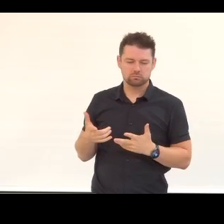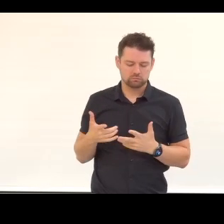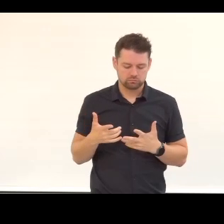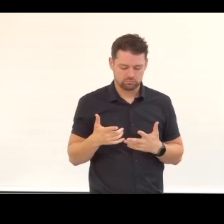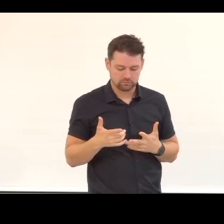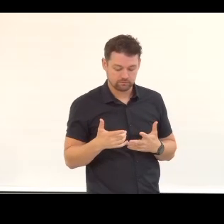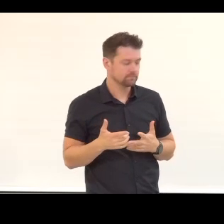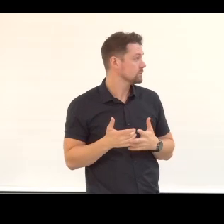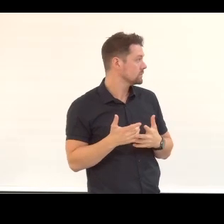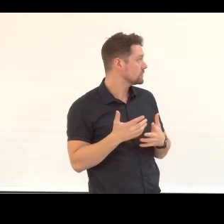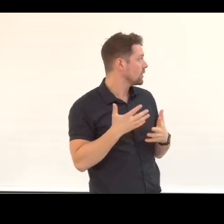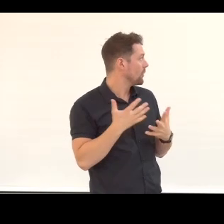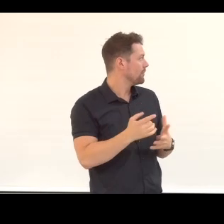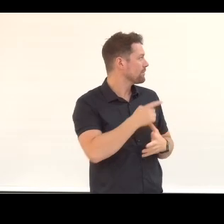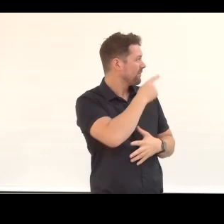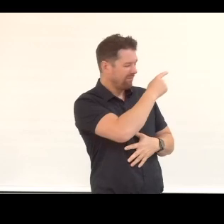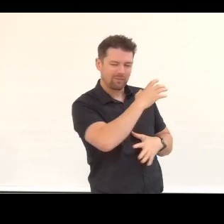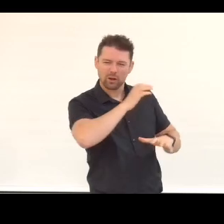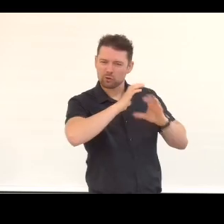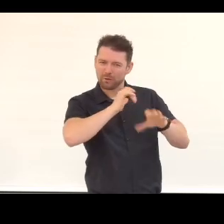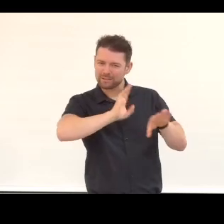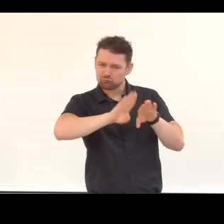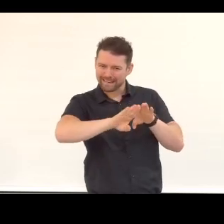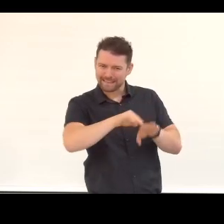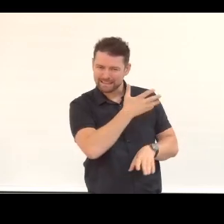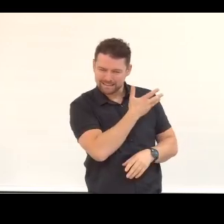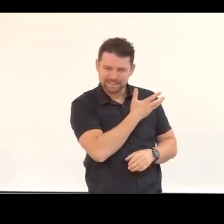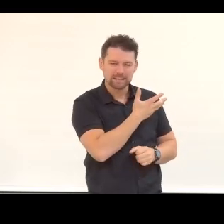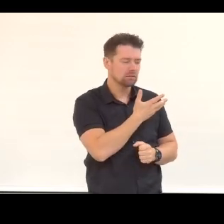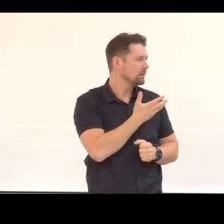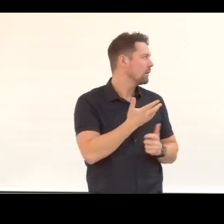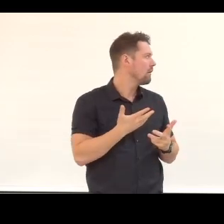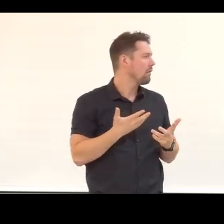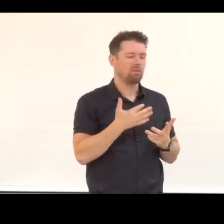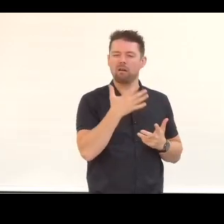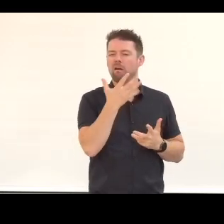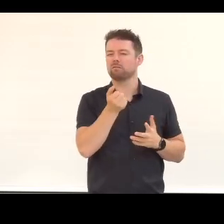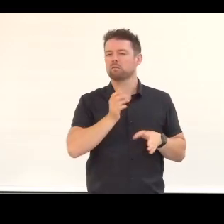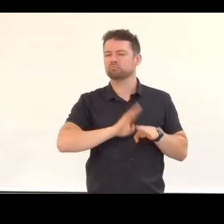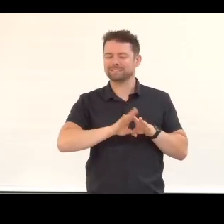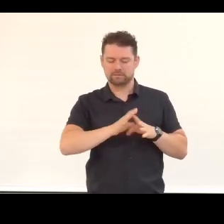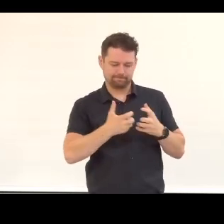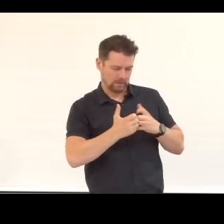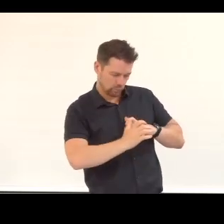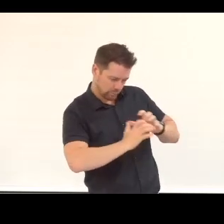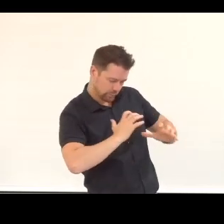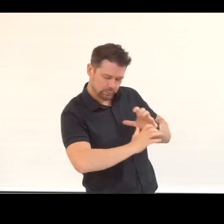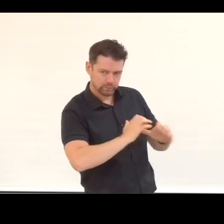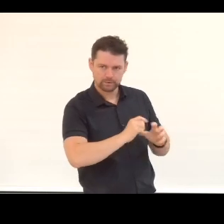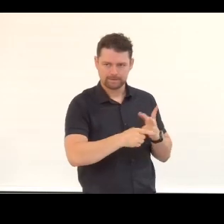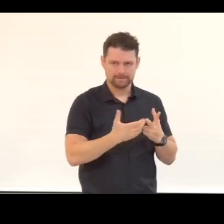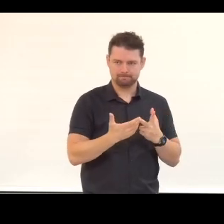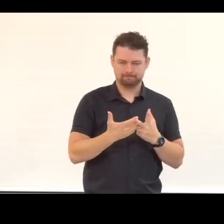a few impressions. We have communications training, of course. We use, they get practice in communication guidelines, the